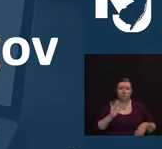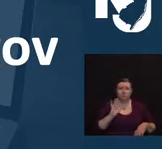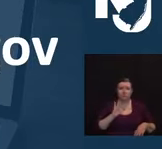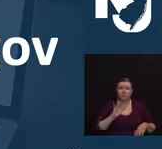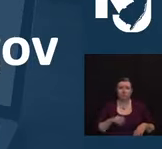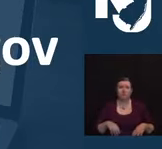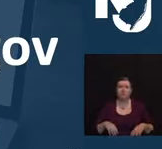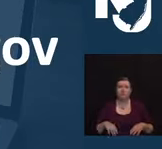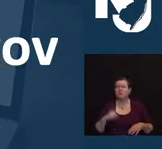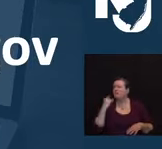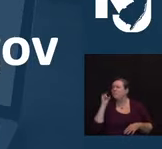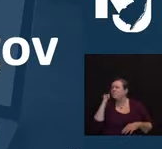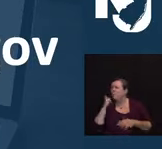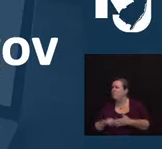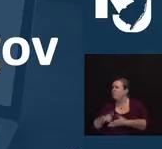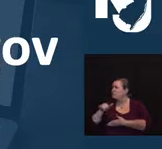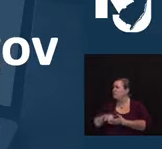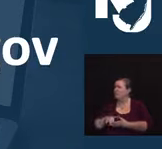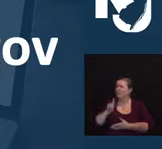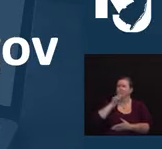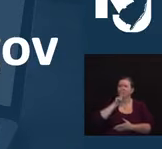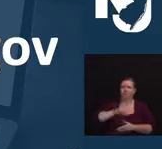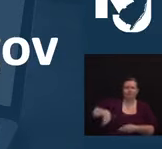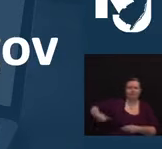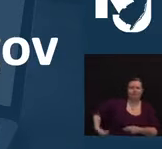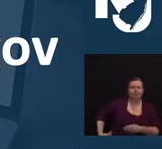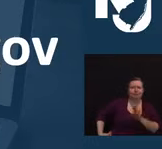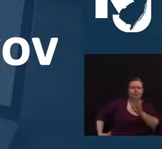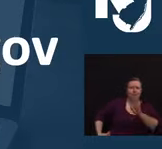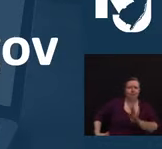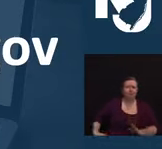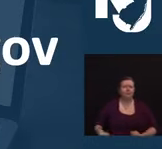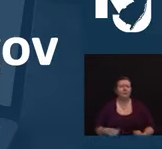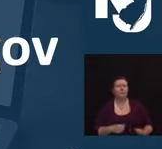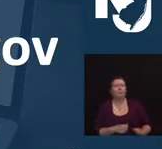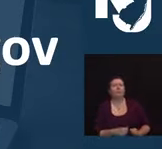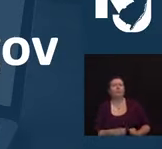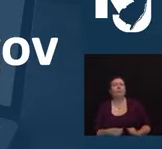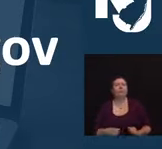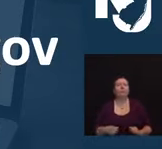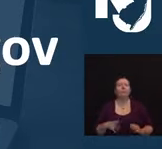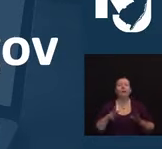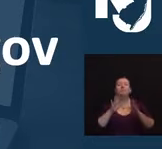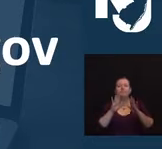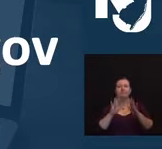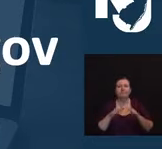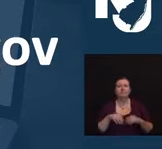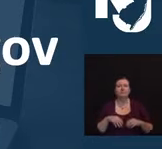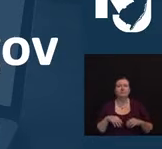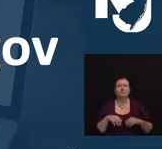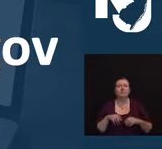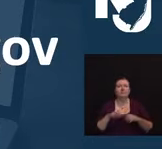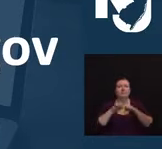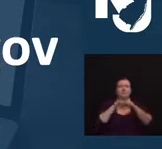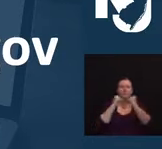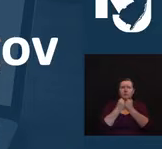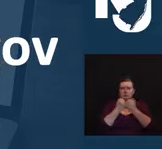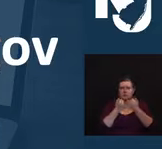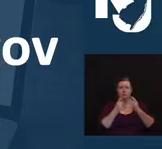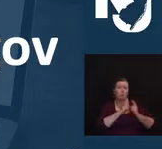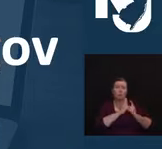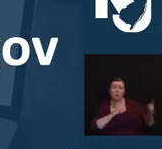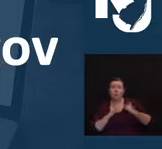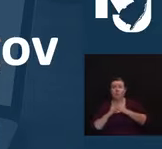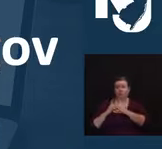will save lives. Social distancing, wearing our face masks, in today's case, our case, 2 of them,